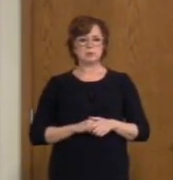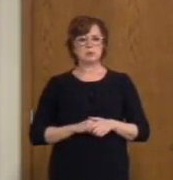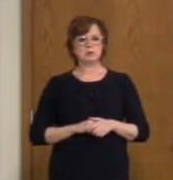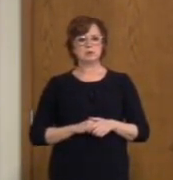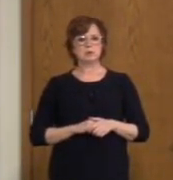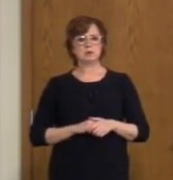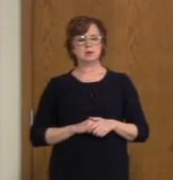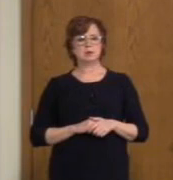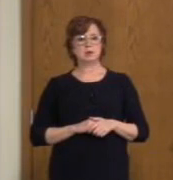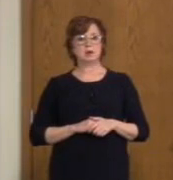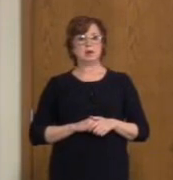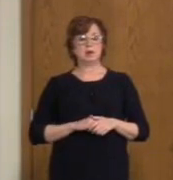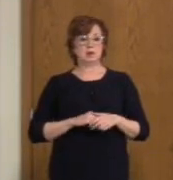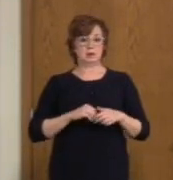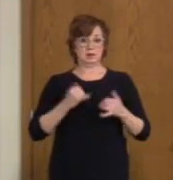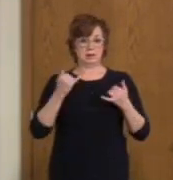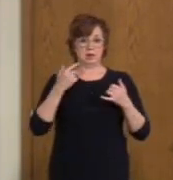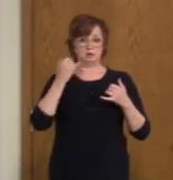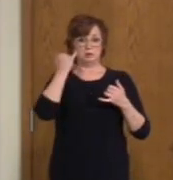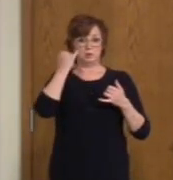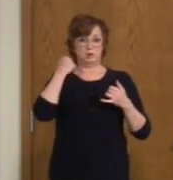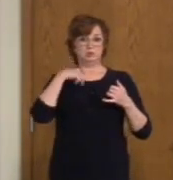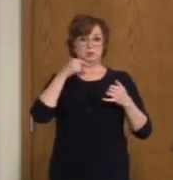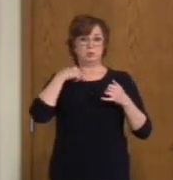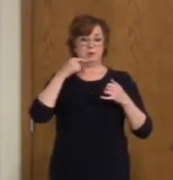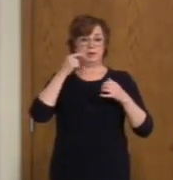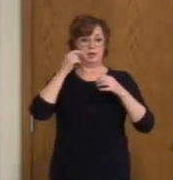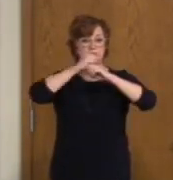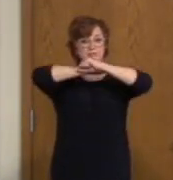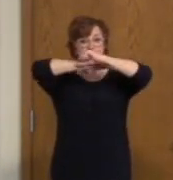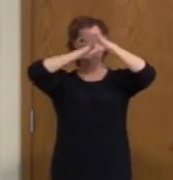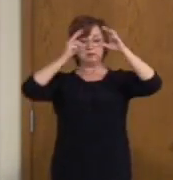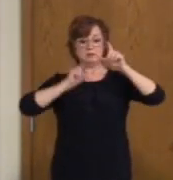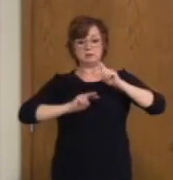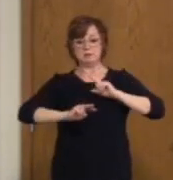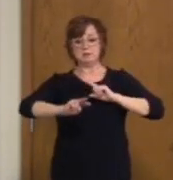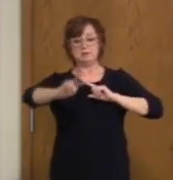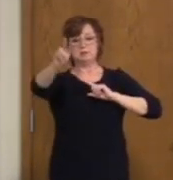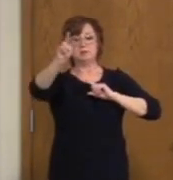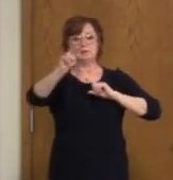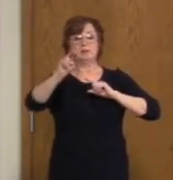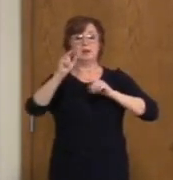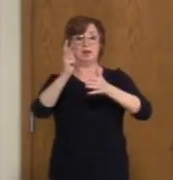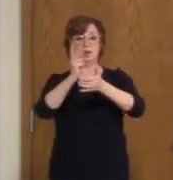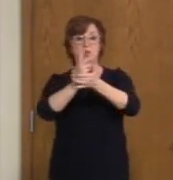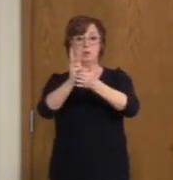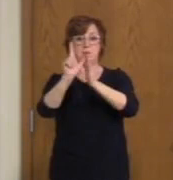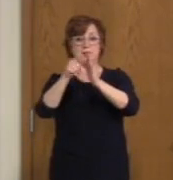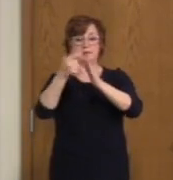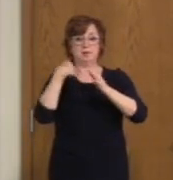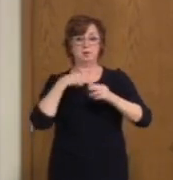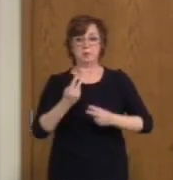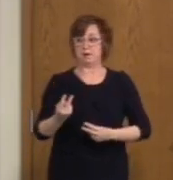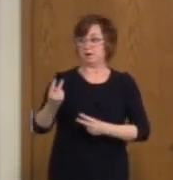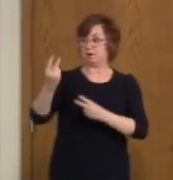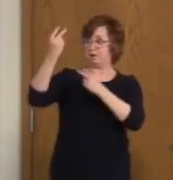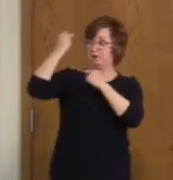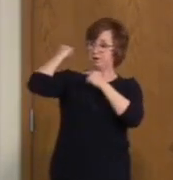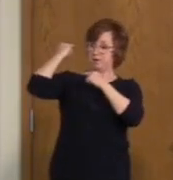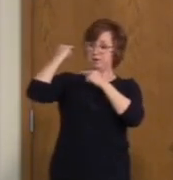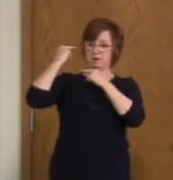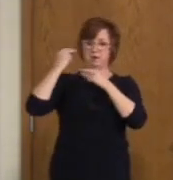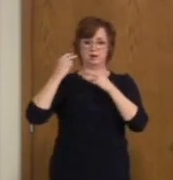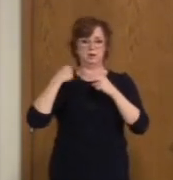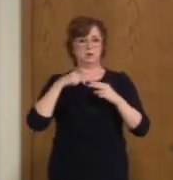20 days from where we are today, we'll be somewhere north of 300,000 vaccines provided to Saskatchewan